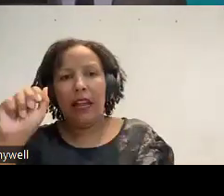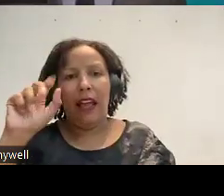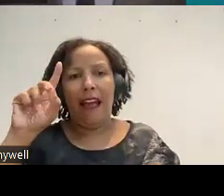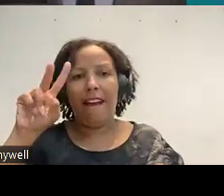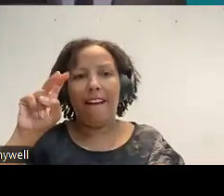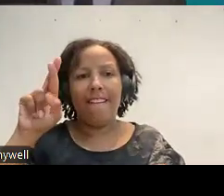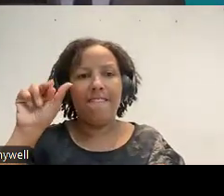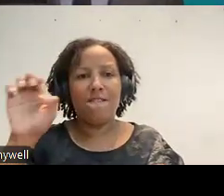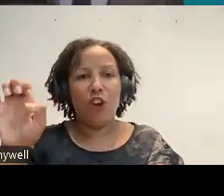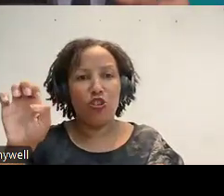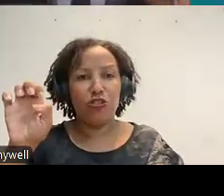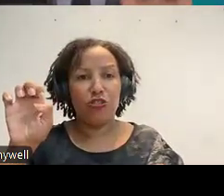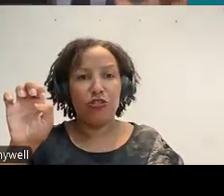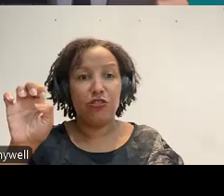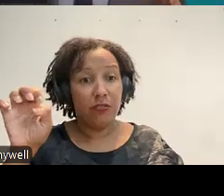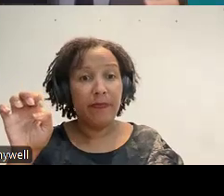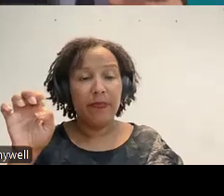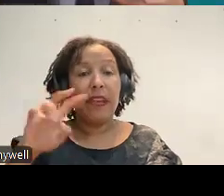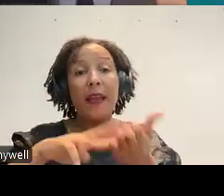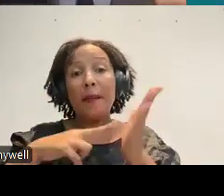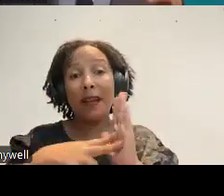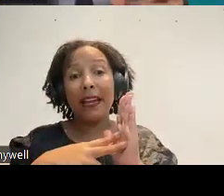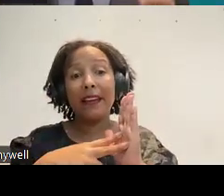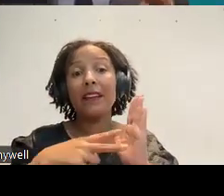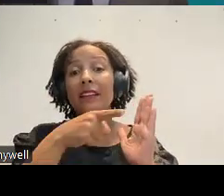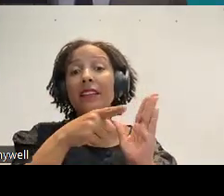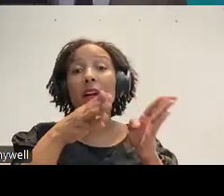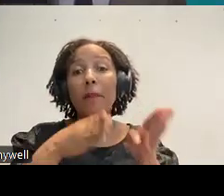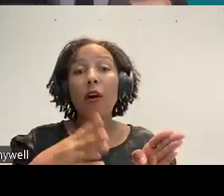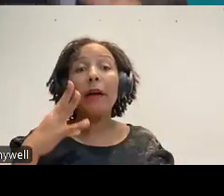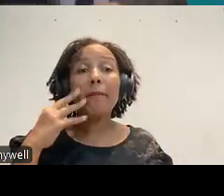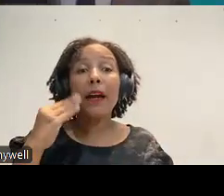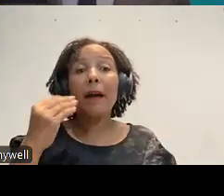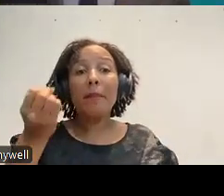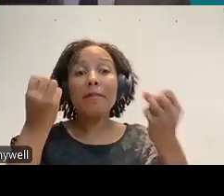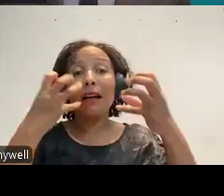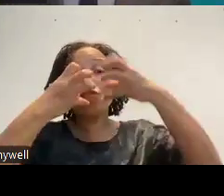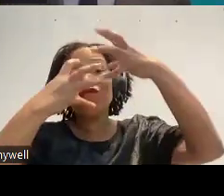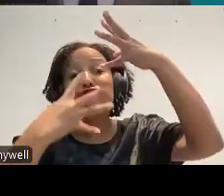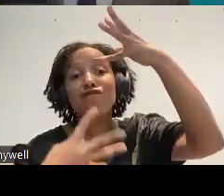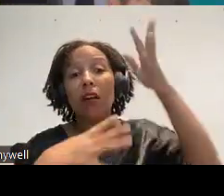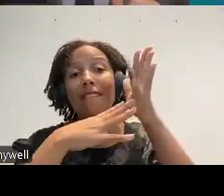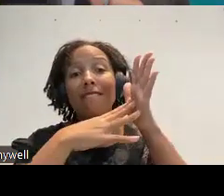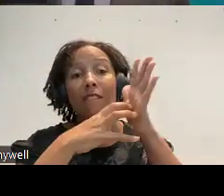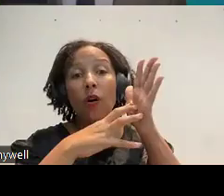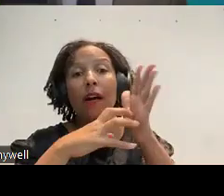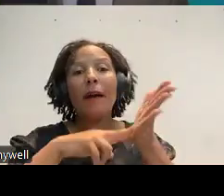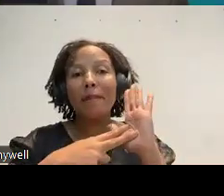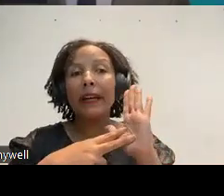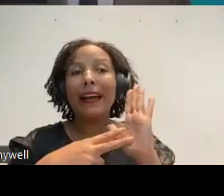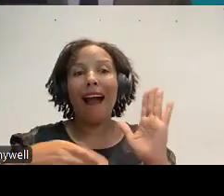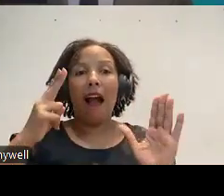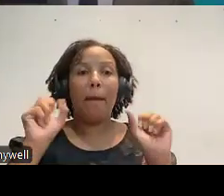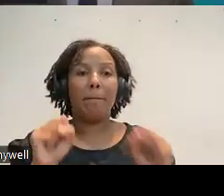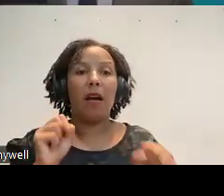to recognize that the more vulnerabilities a person has, the higher their risk of exploitation, though that does not mean they